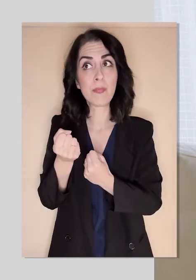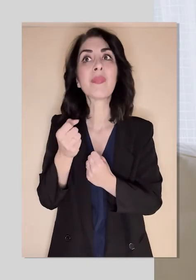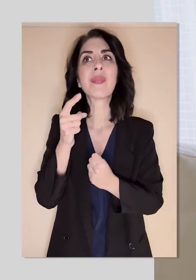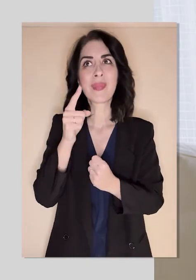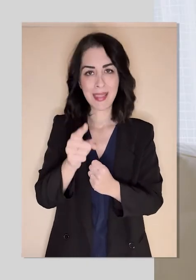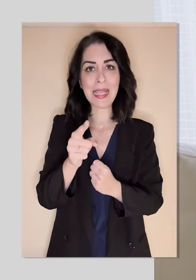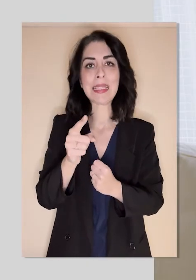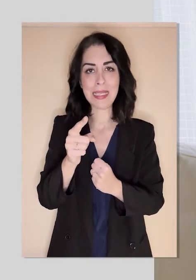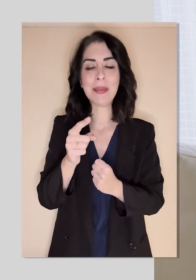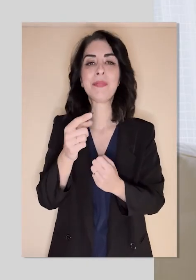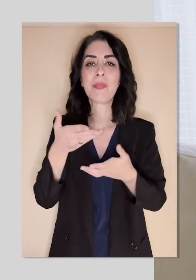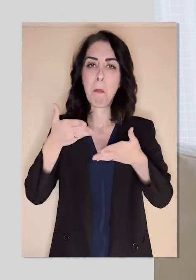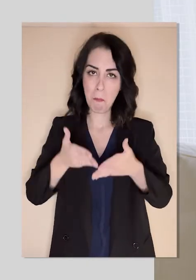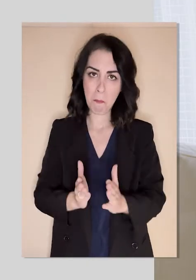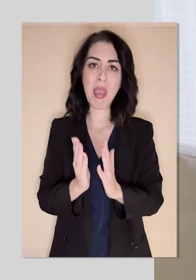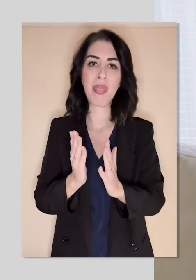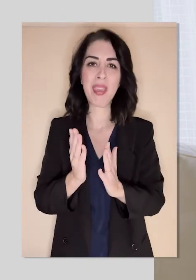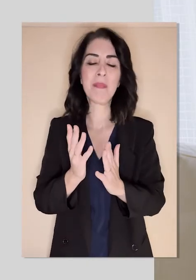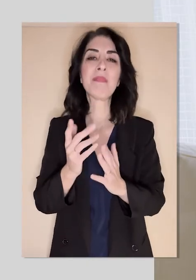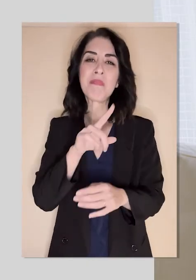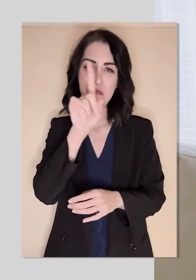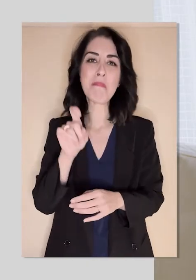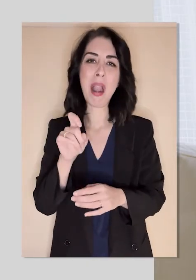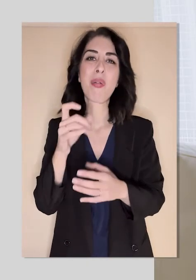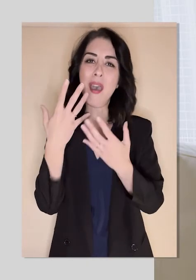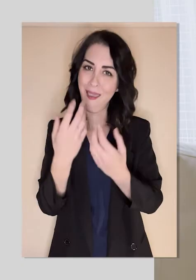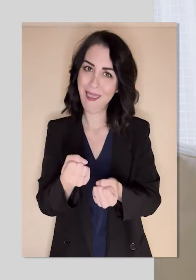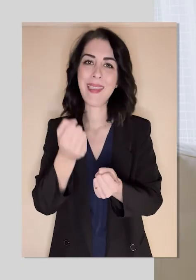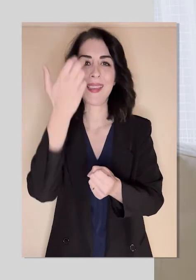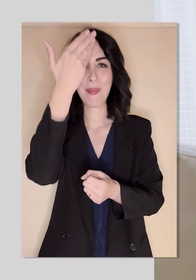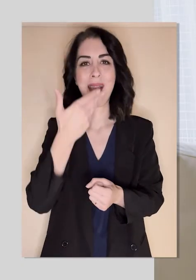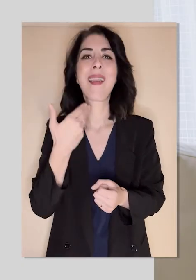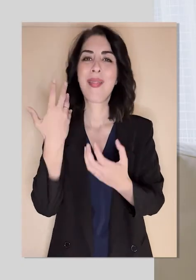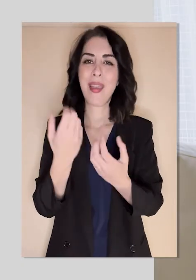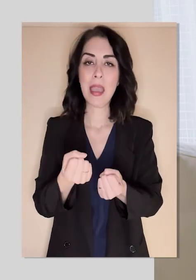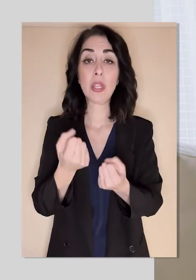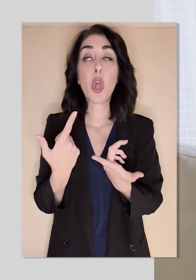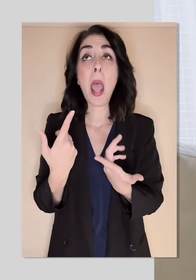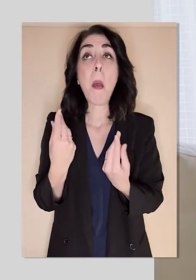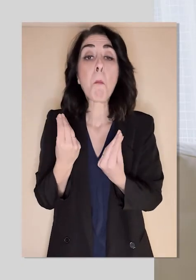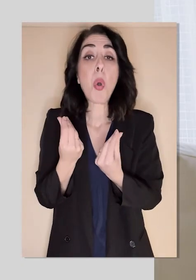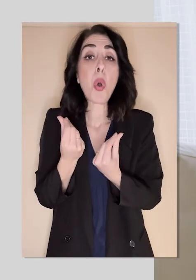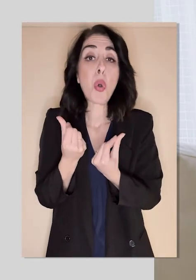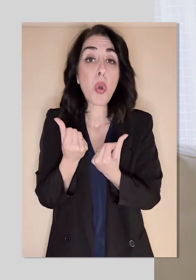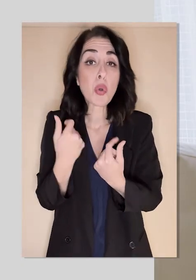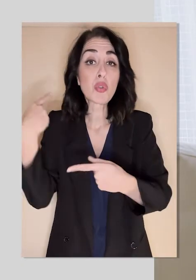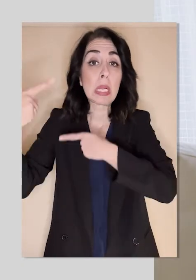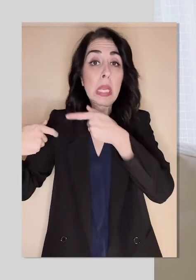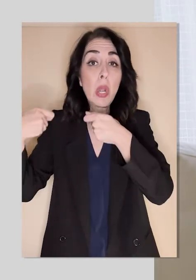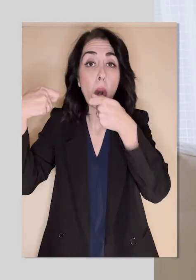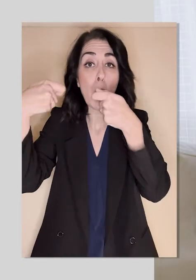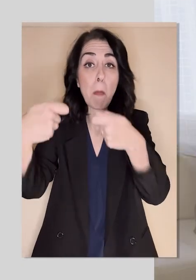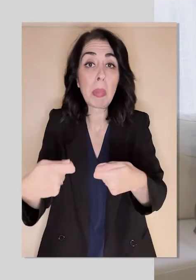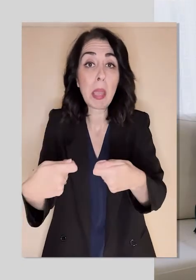as well. We don't know exactly how it's inherited, but I would say if both of